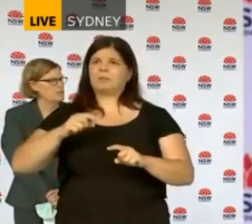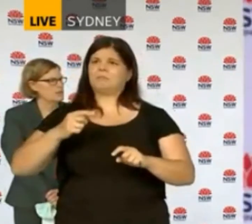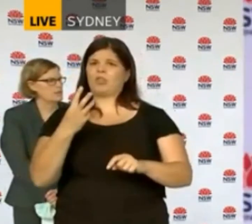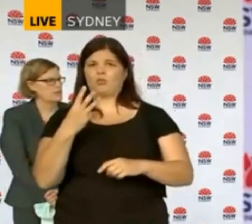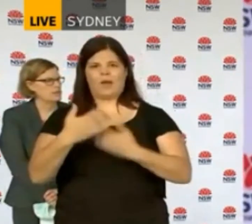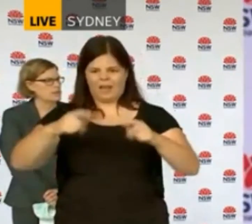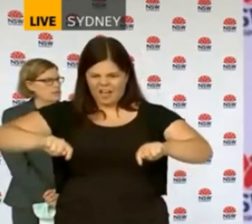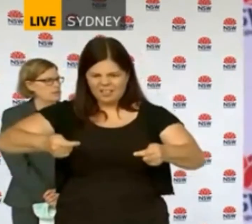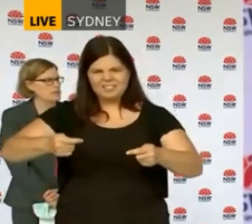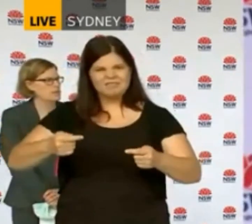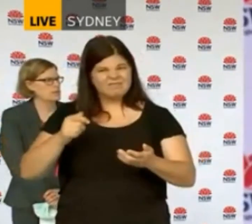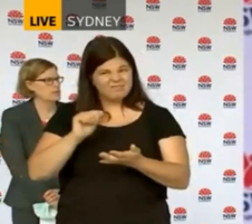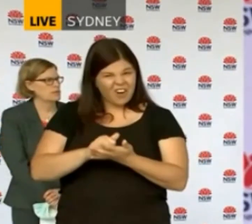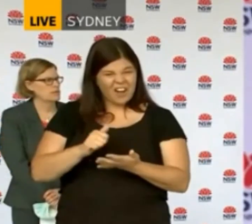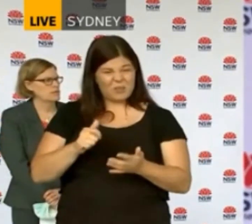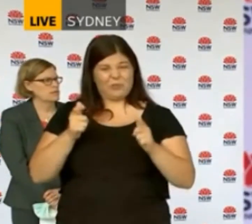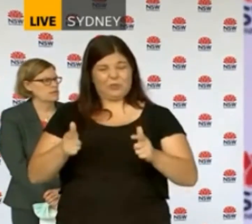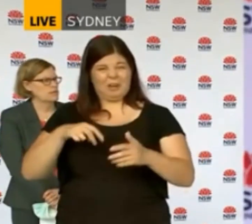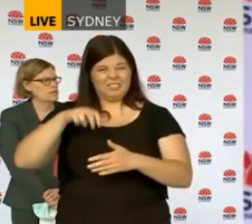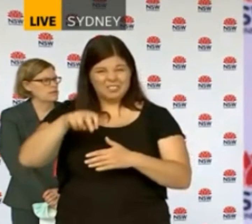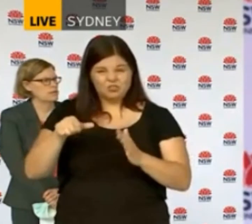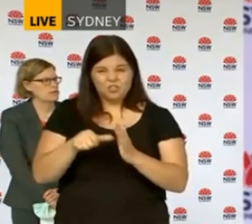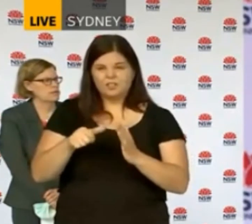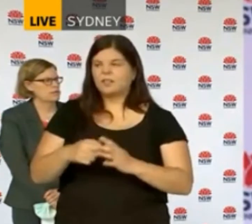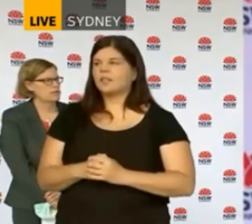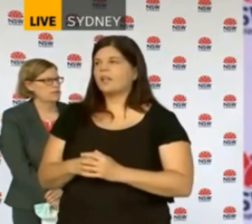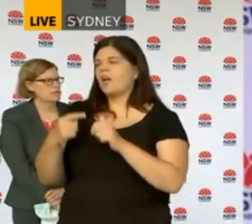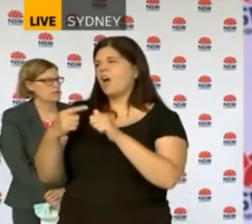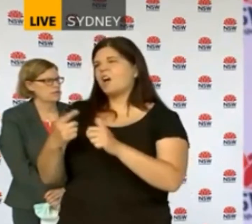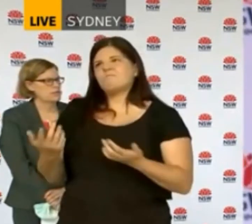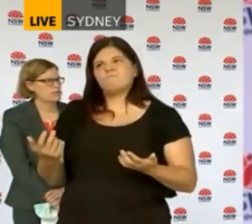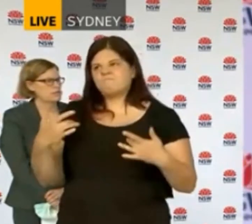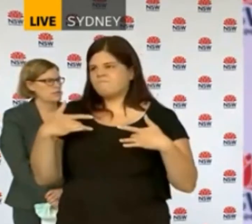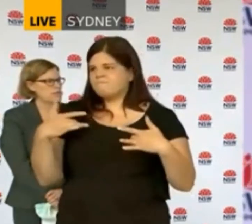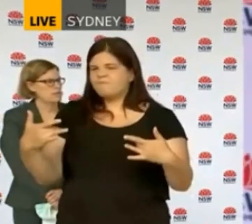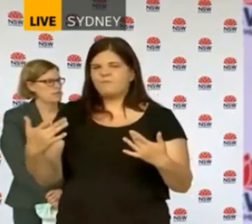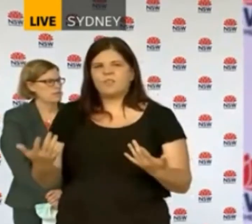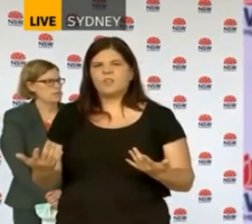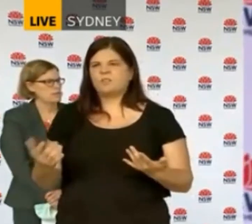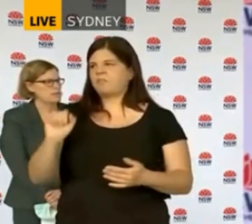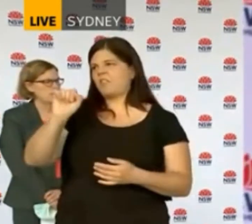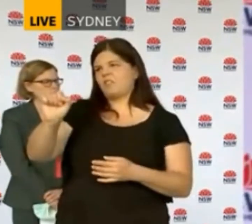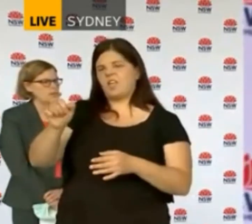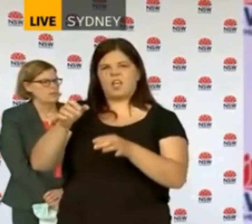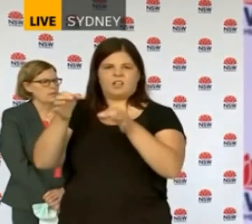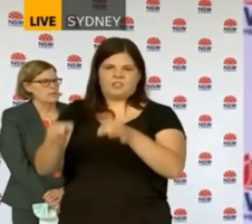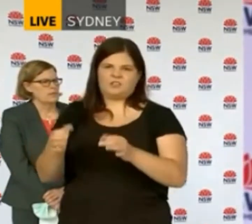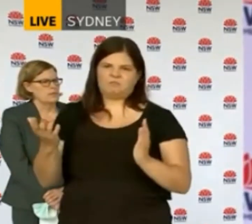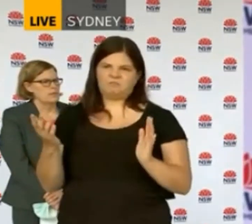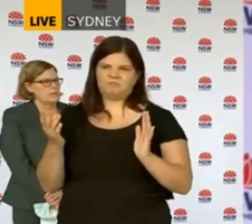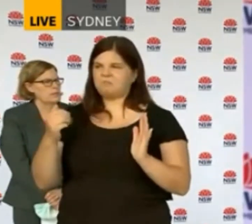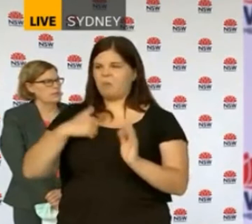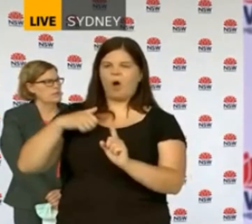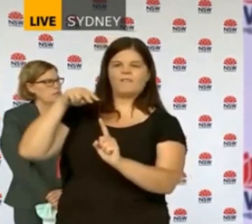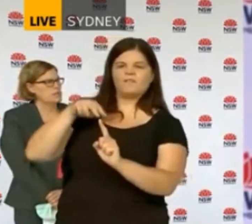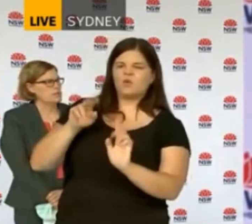think that it doesn't behove us to impose on other states our